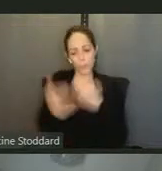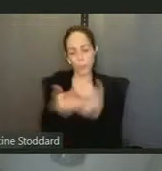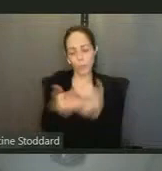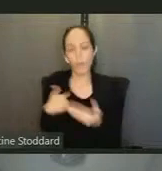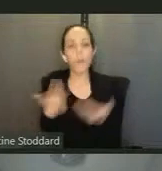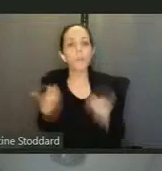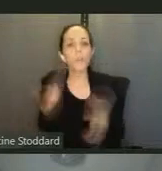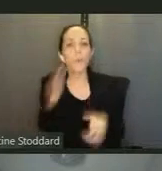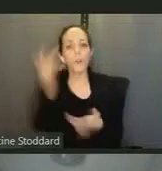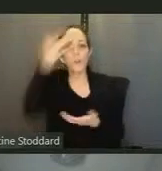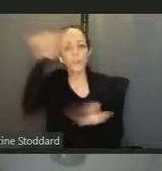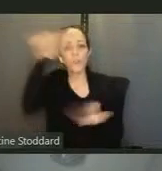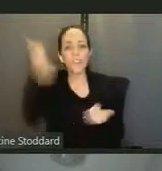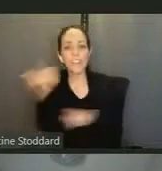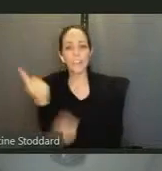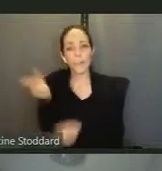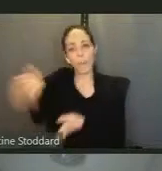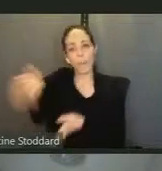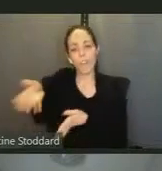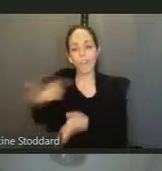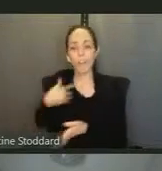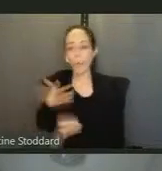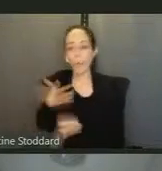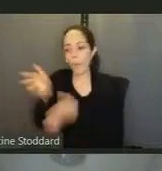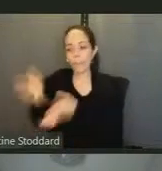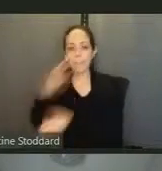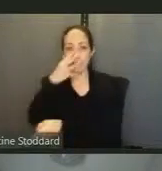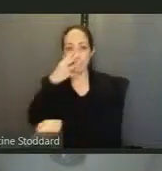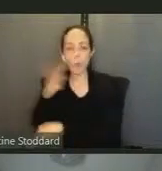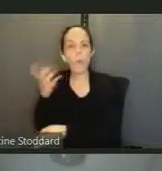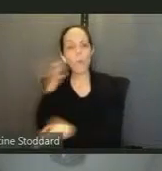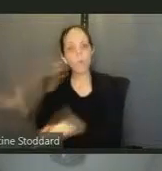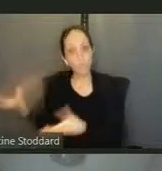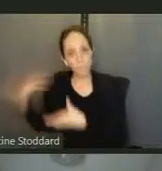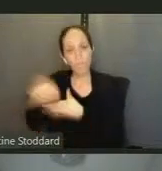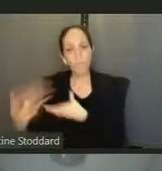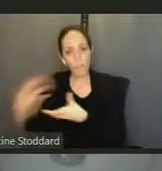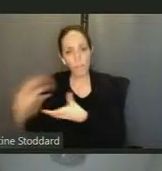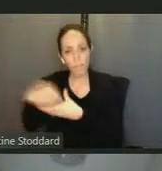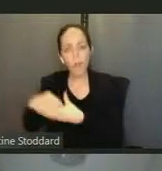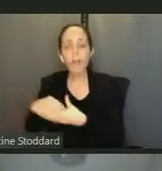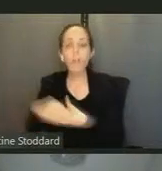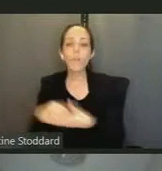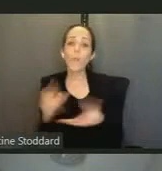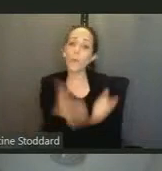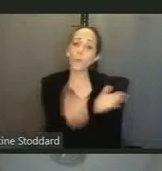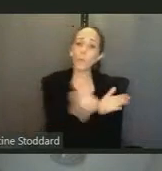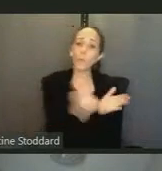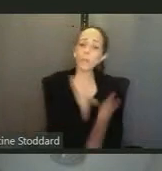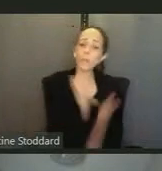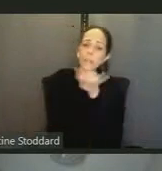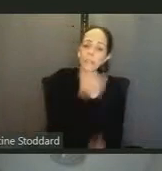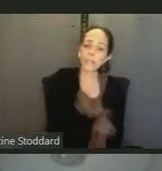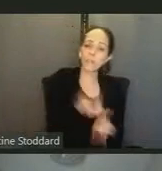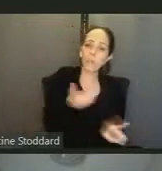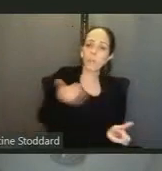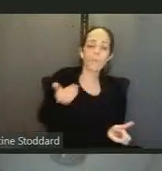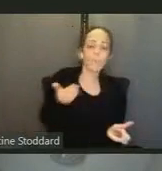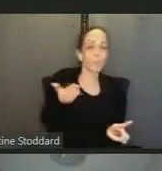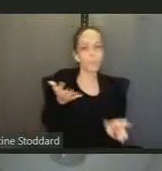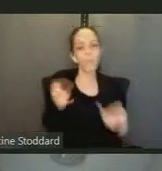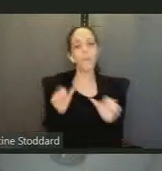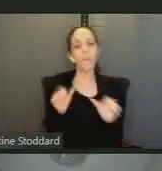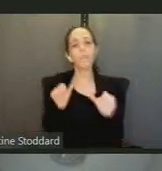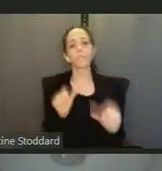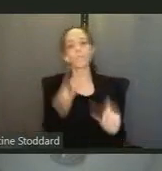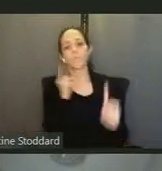don't repeat any of the mistakes that we know we've seen historically in the past, and that we actually move towards something new and